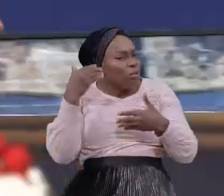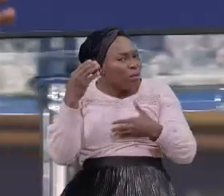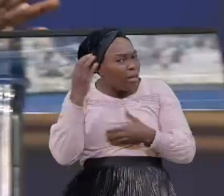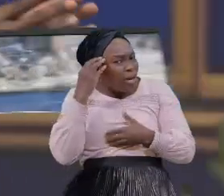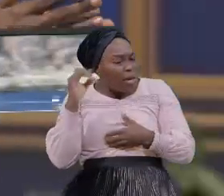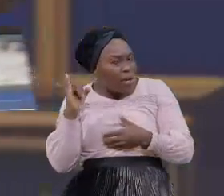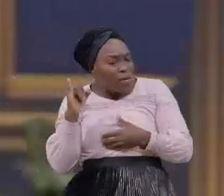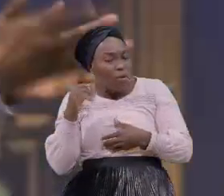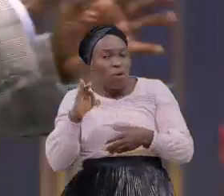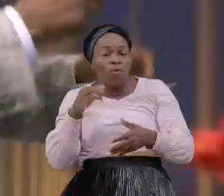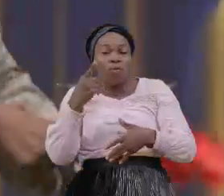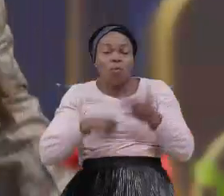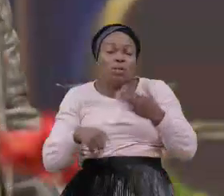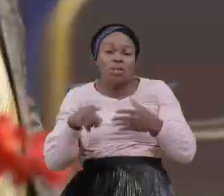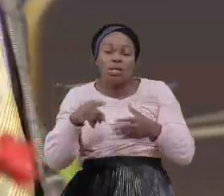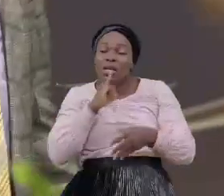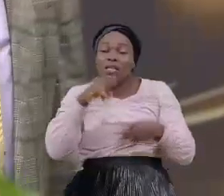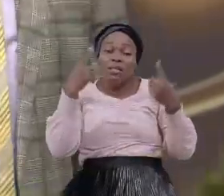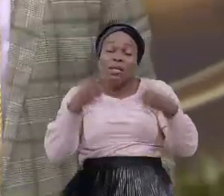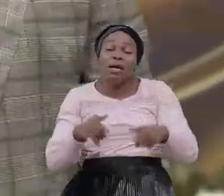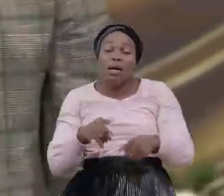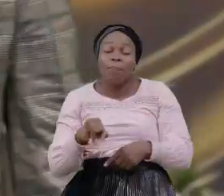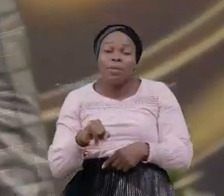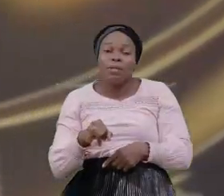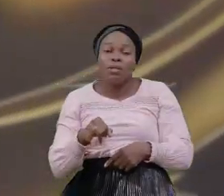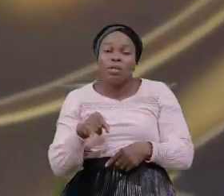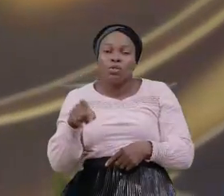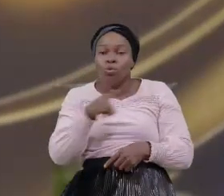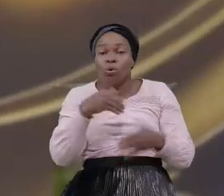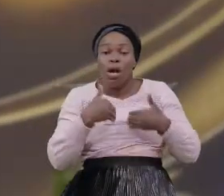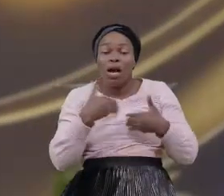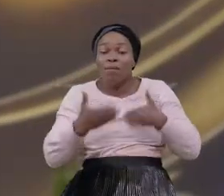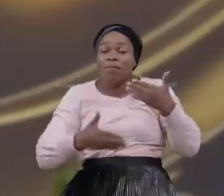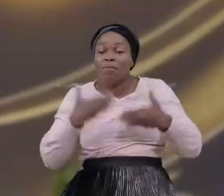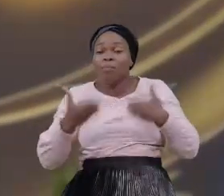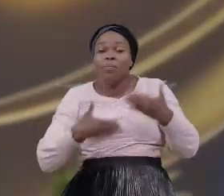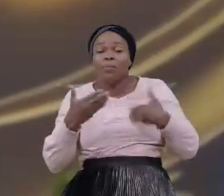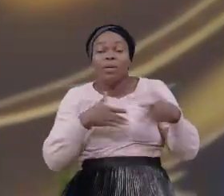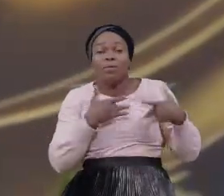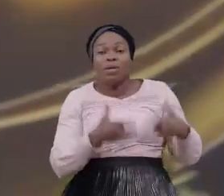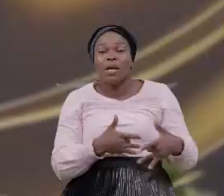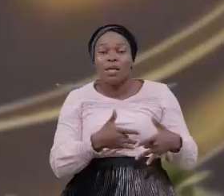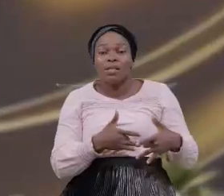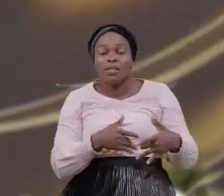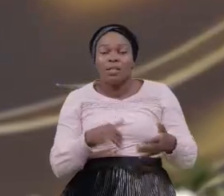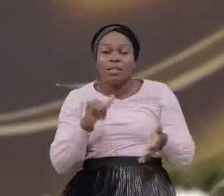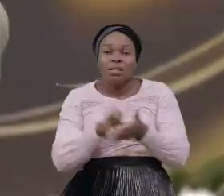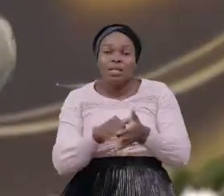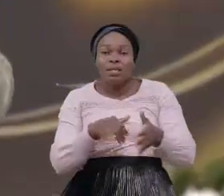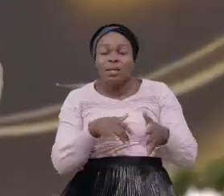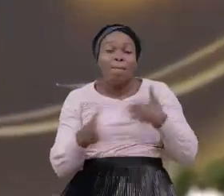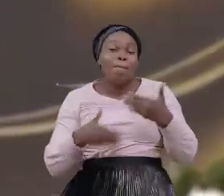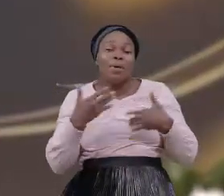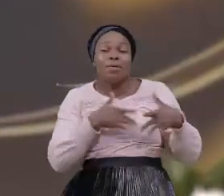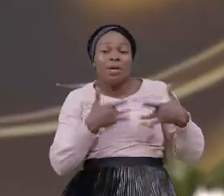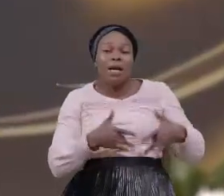you have a merry heart. That merry heart does good like medicine. It's